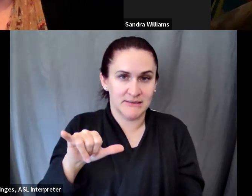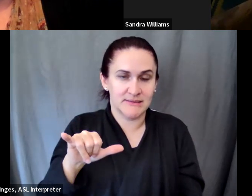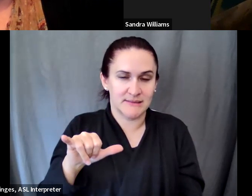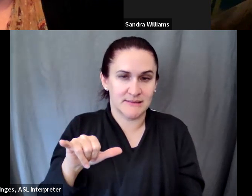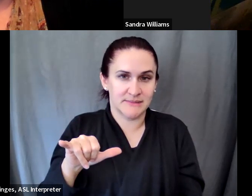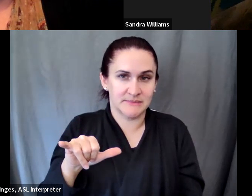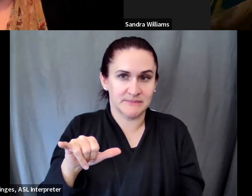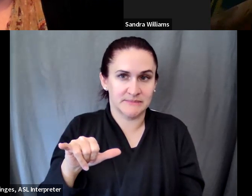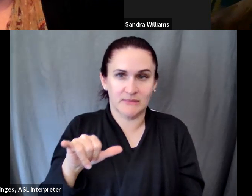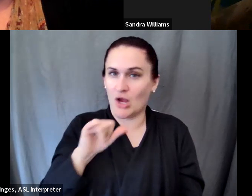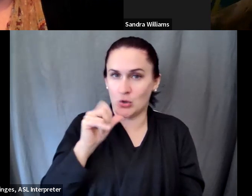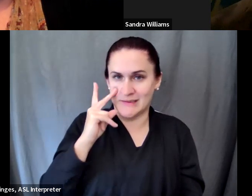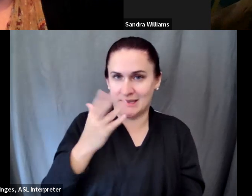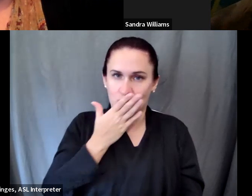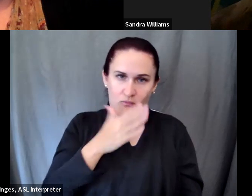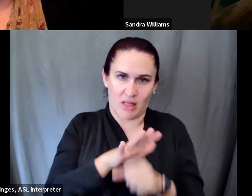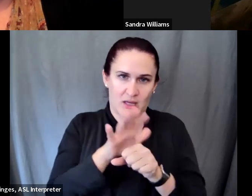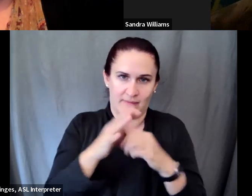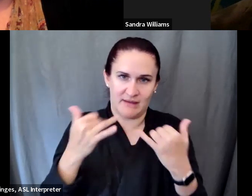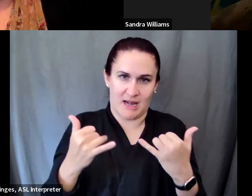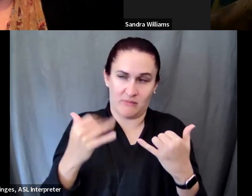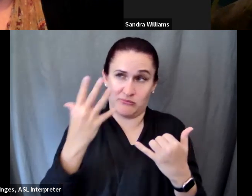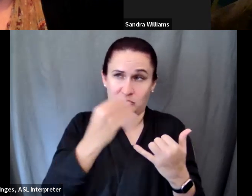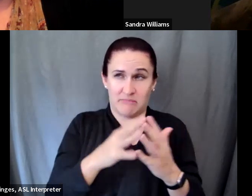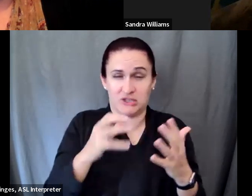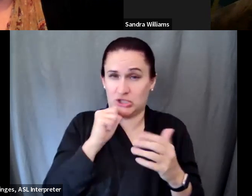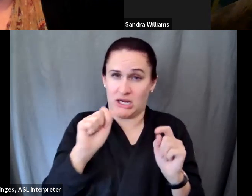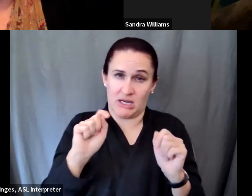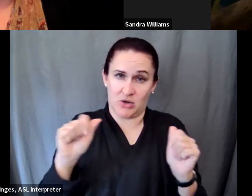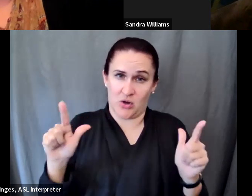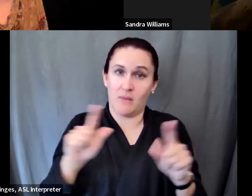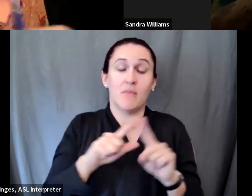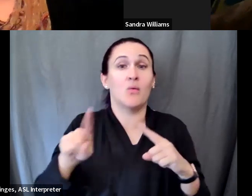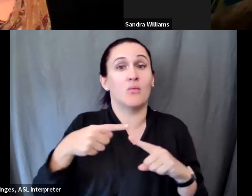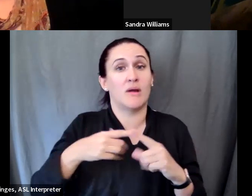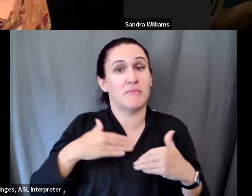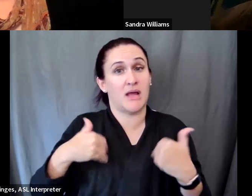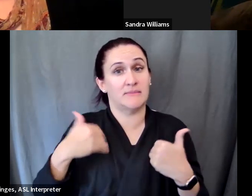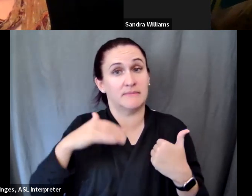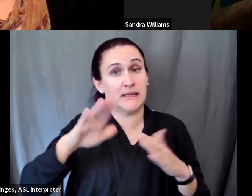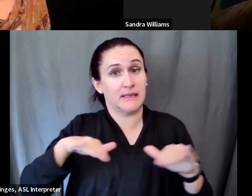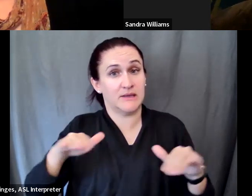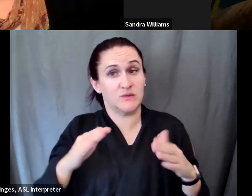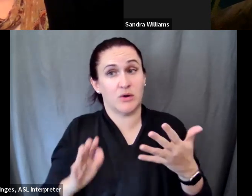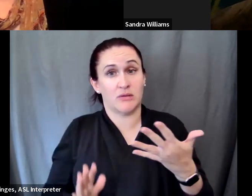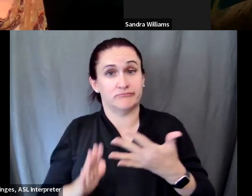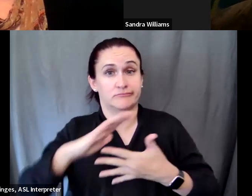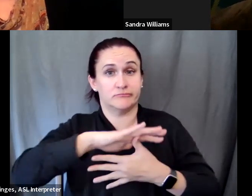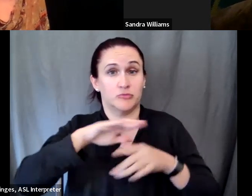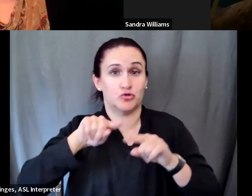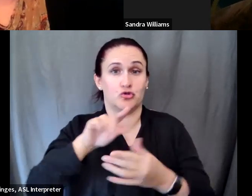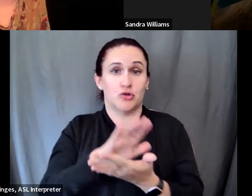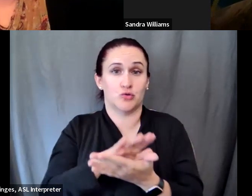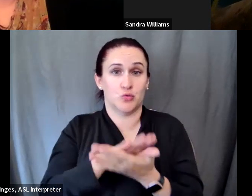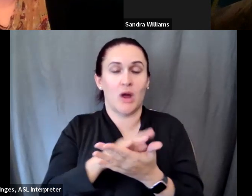I don't see well enough now, pretty much not at all. But when my kids were coming through school, I used a